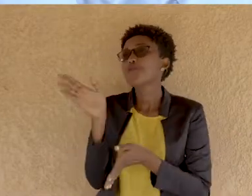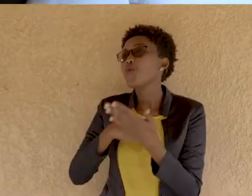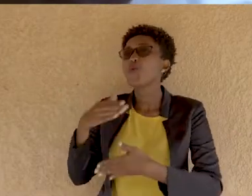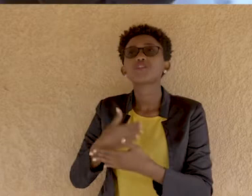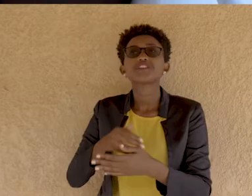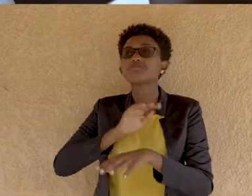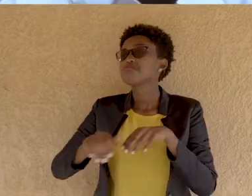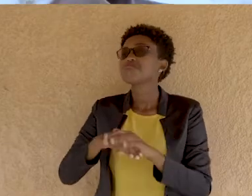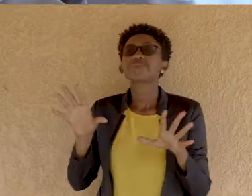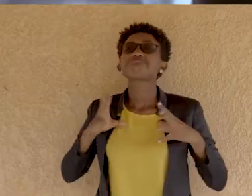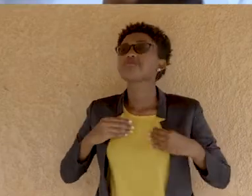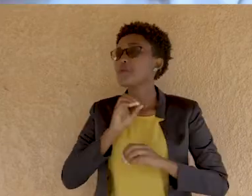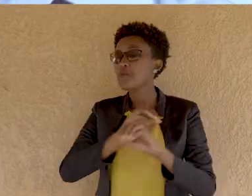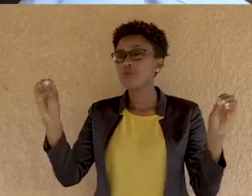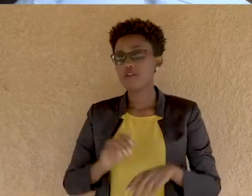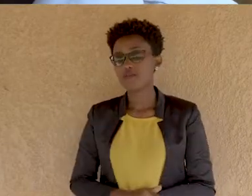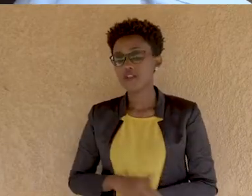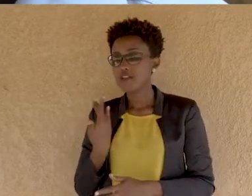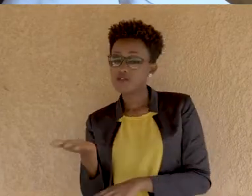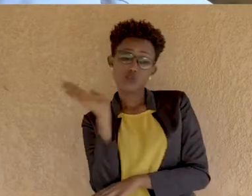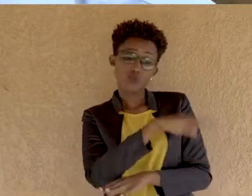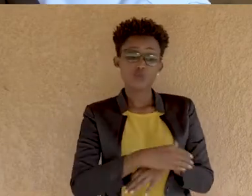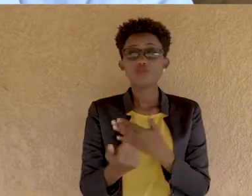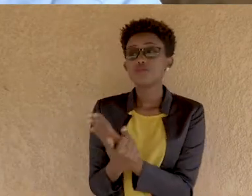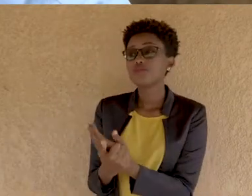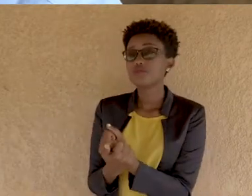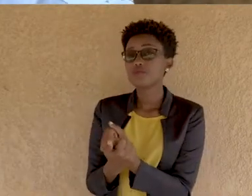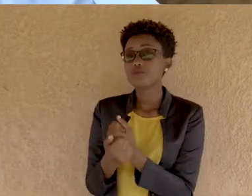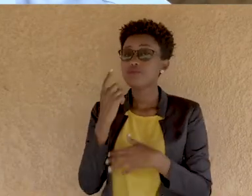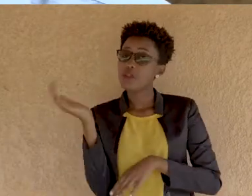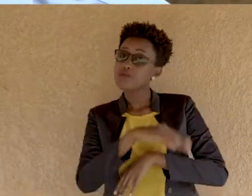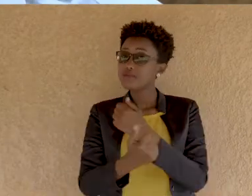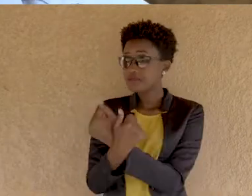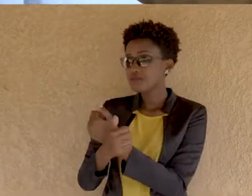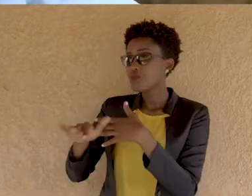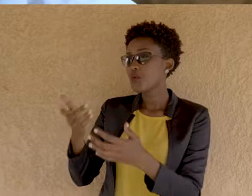helped me write something, and then I went back to court.